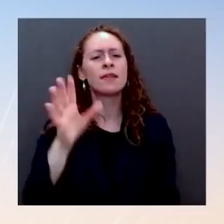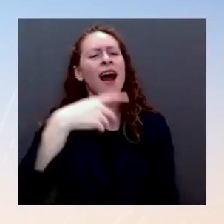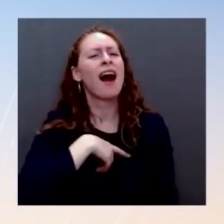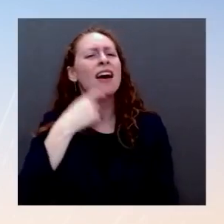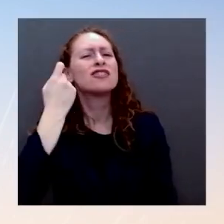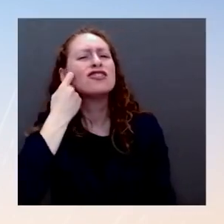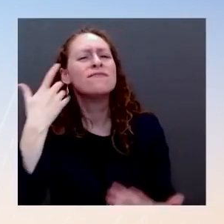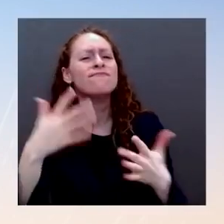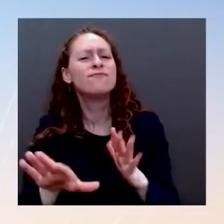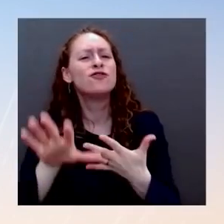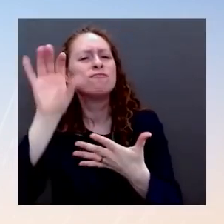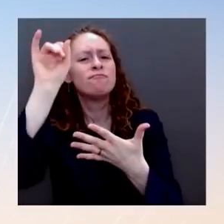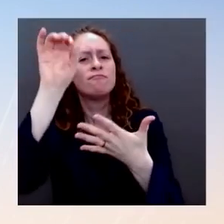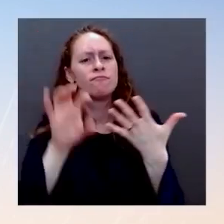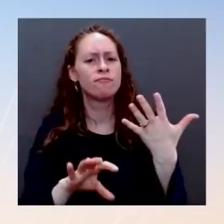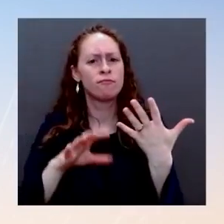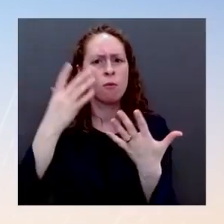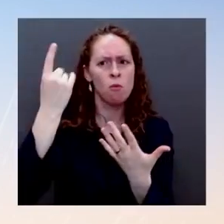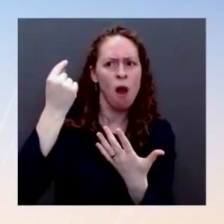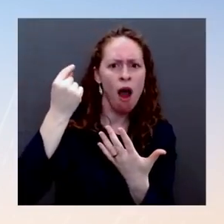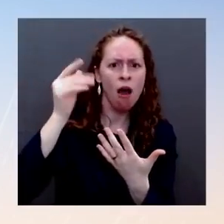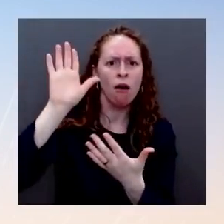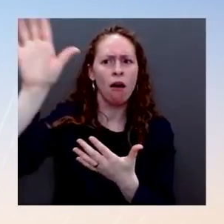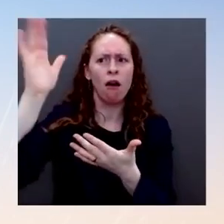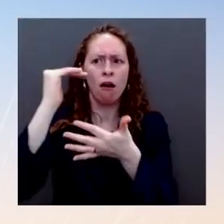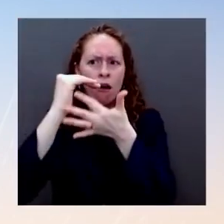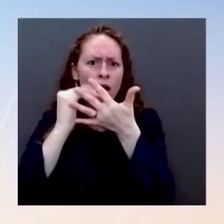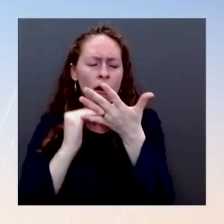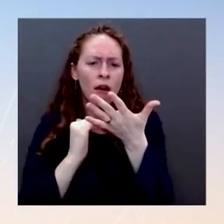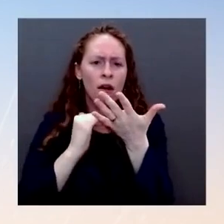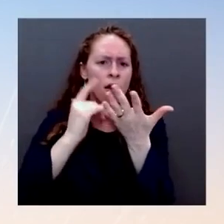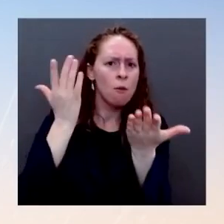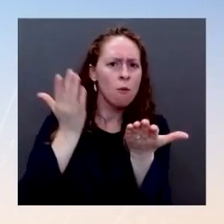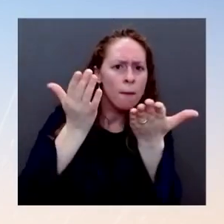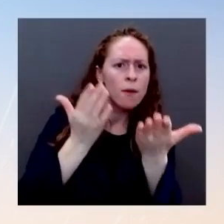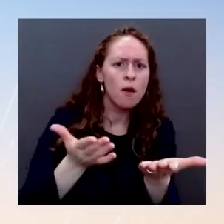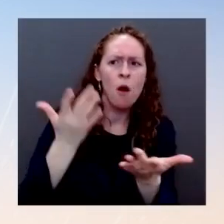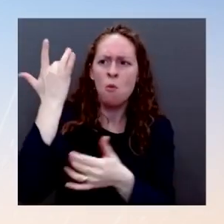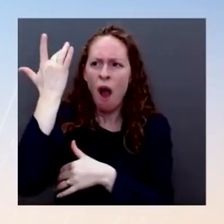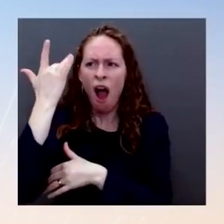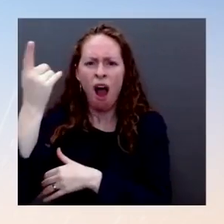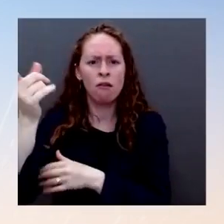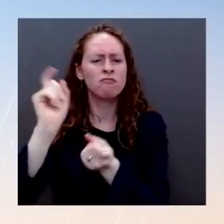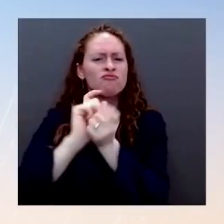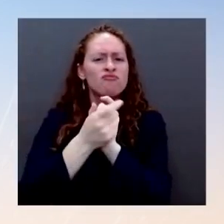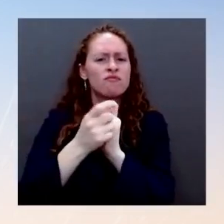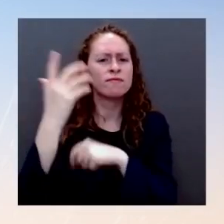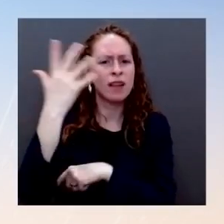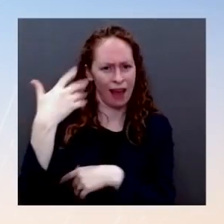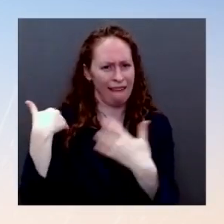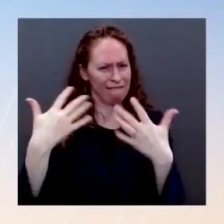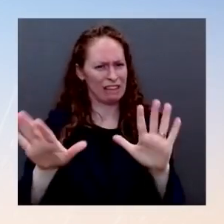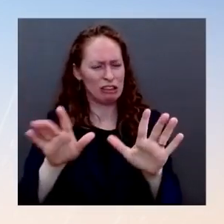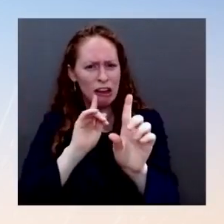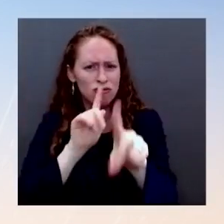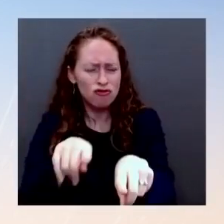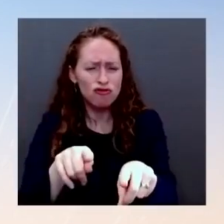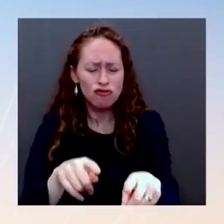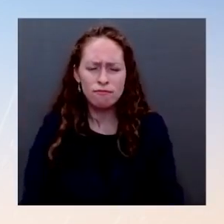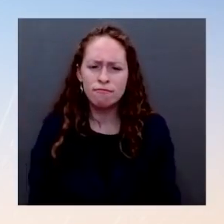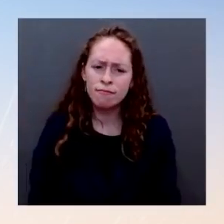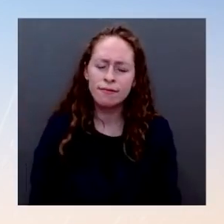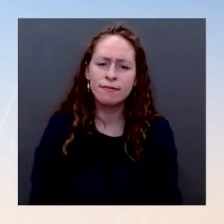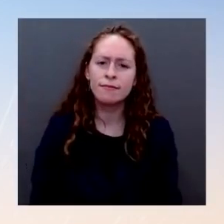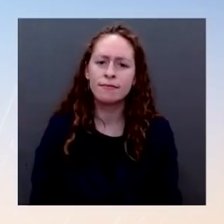days, the change to 5 days from 10 days. On testing and the rule that's going to go into effect next week, where private insurers